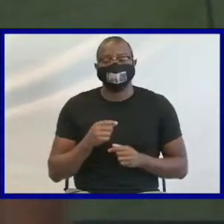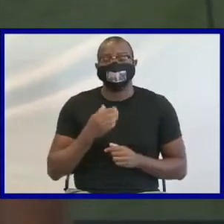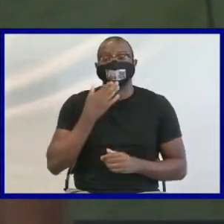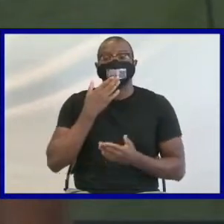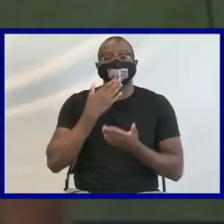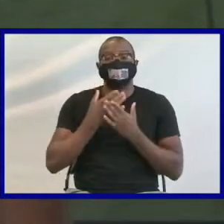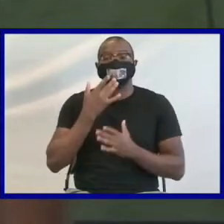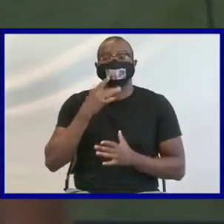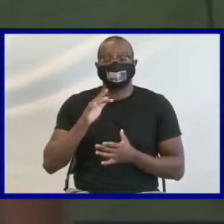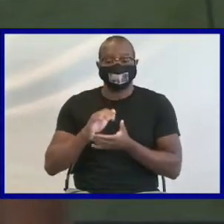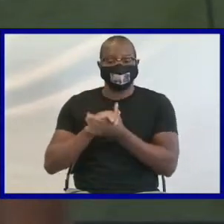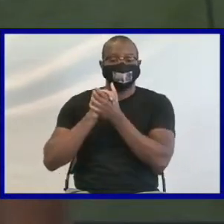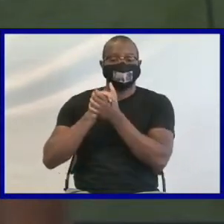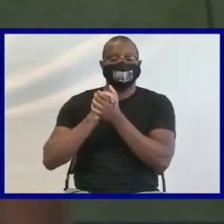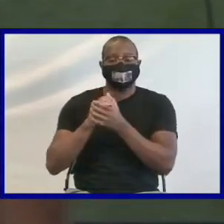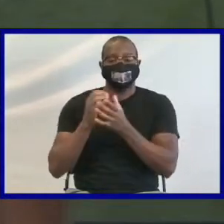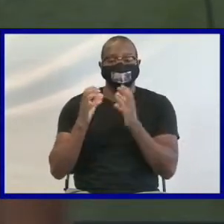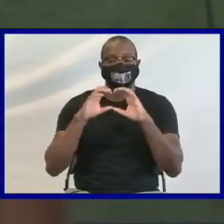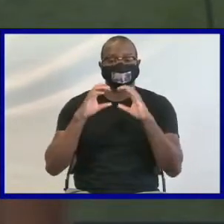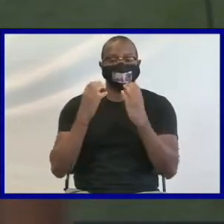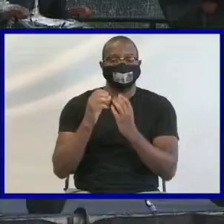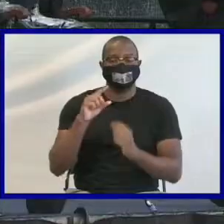congratulations, class of 2021.